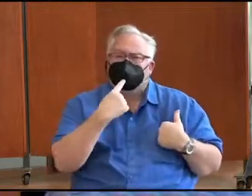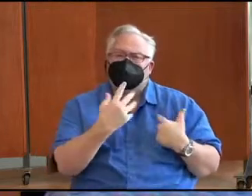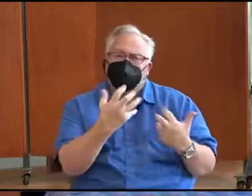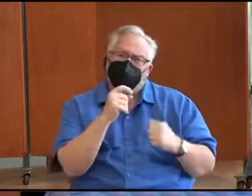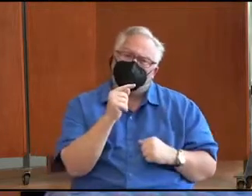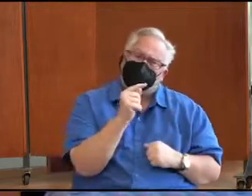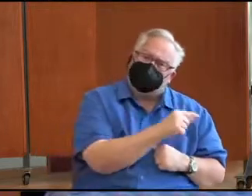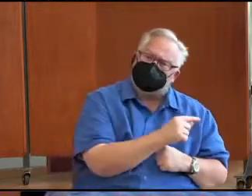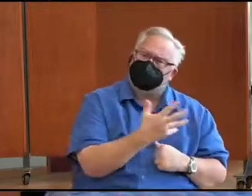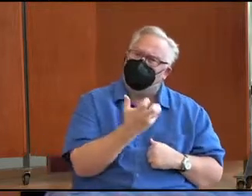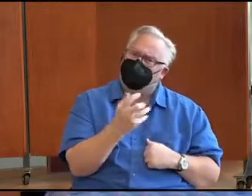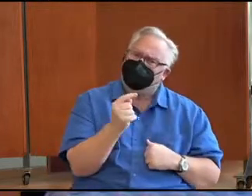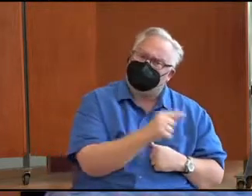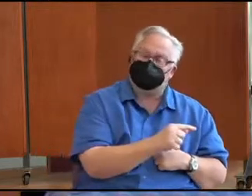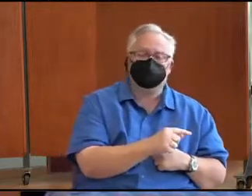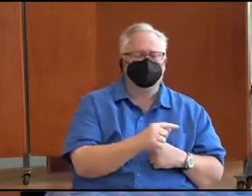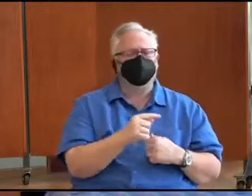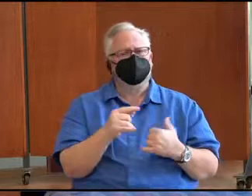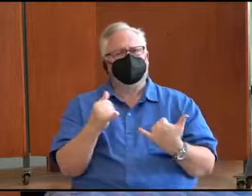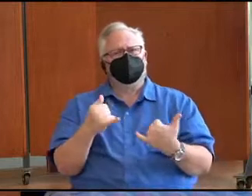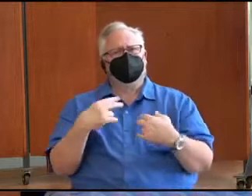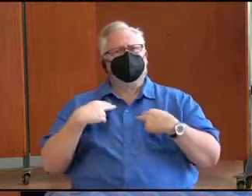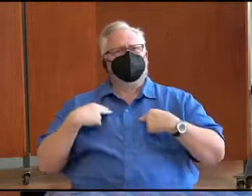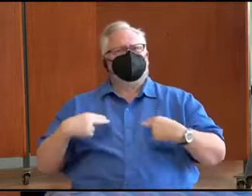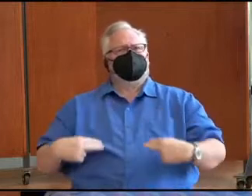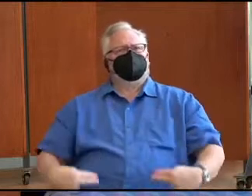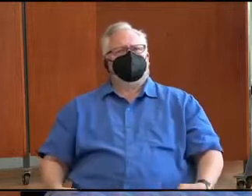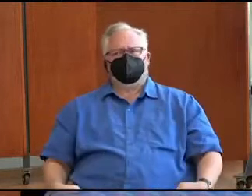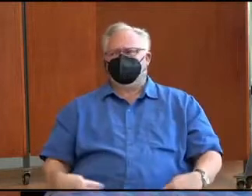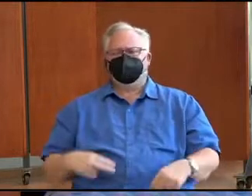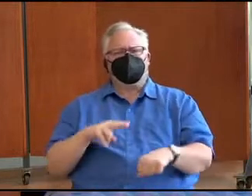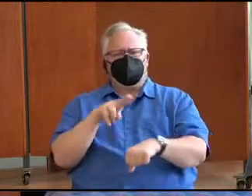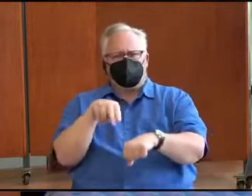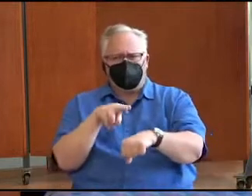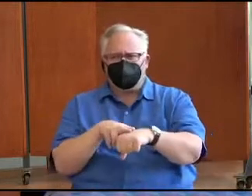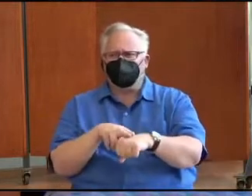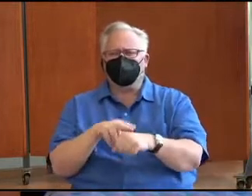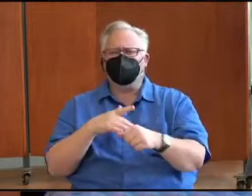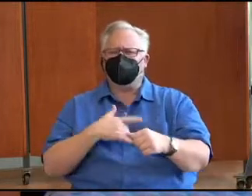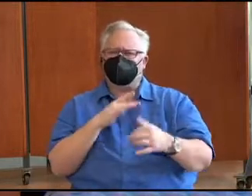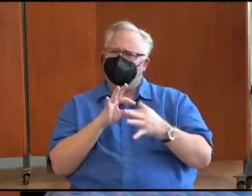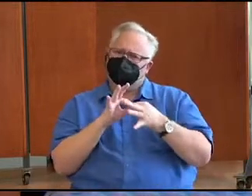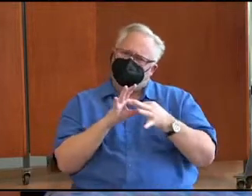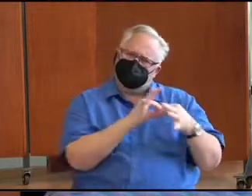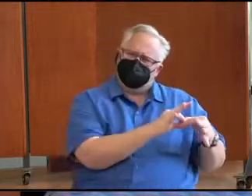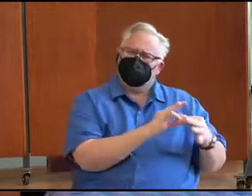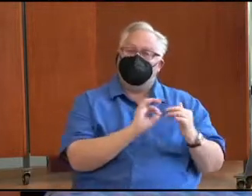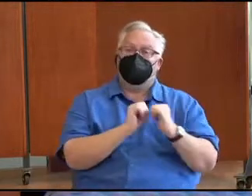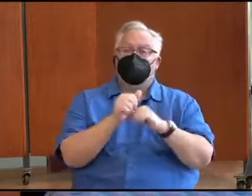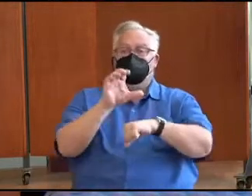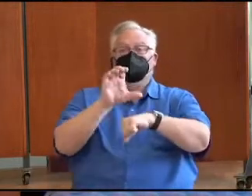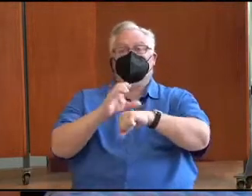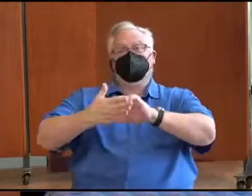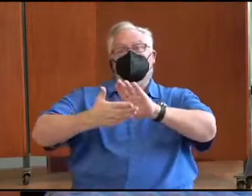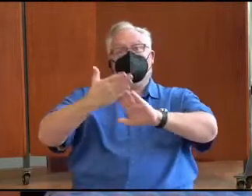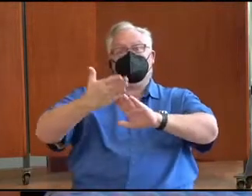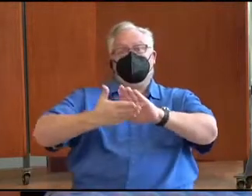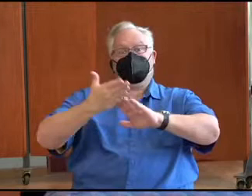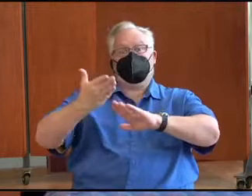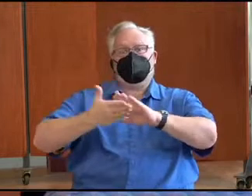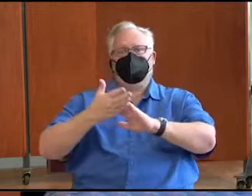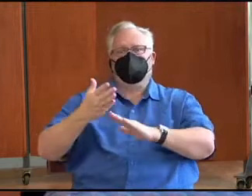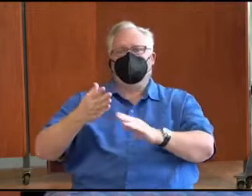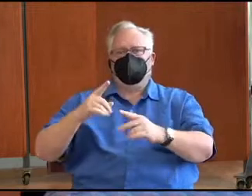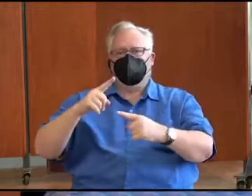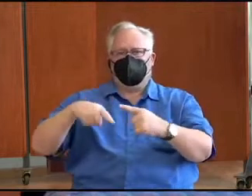So it's human and normal to be attached to the way church was when we first came, and the reasons it was meaningful